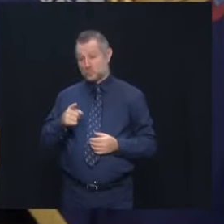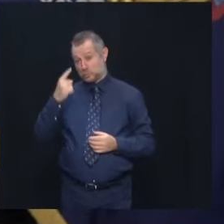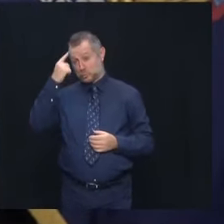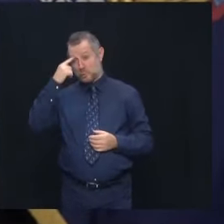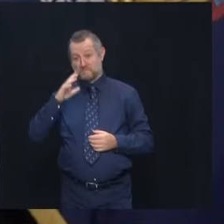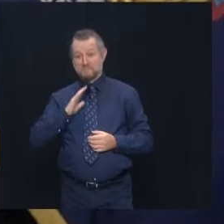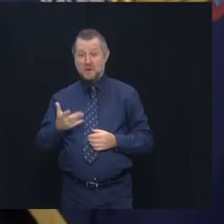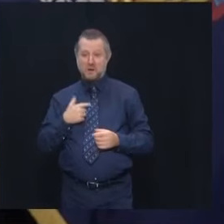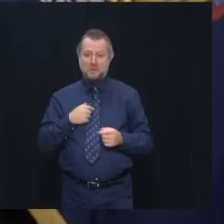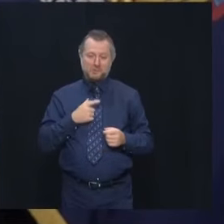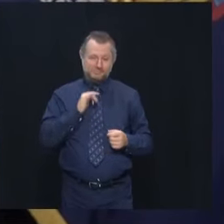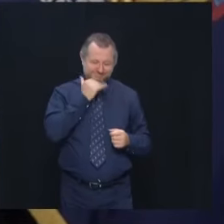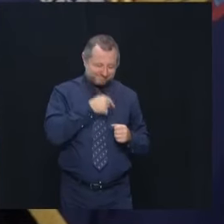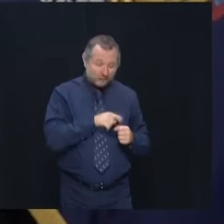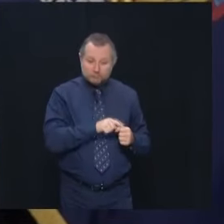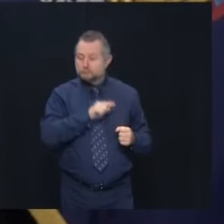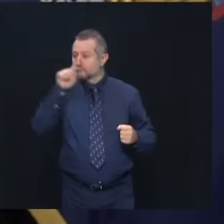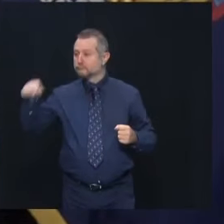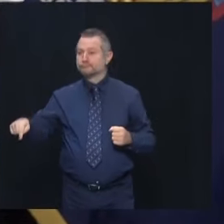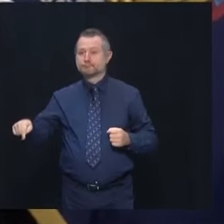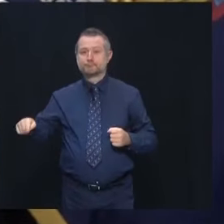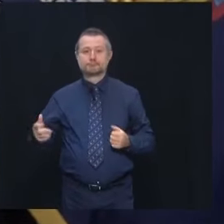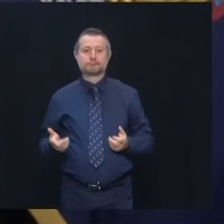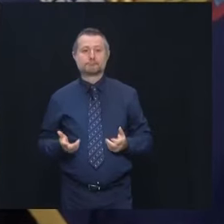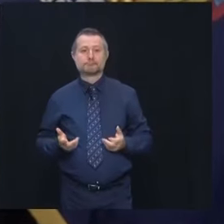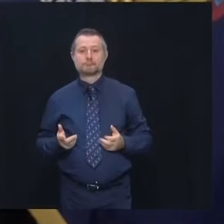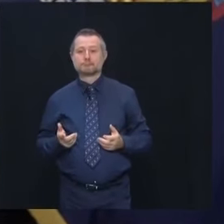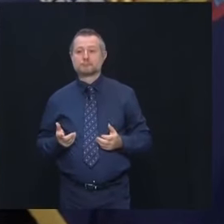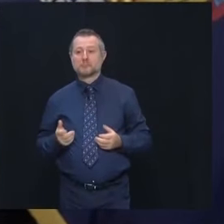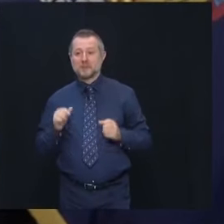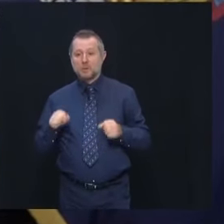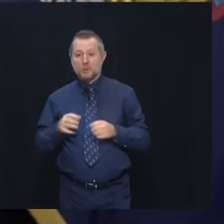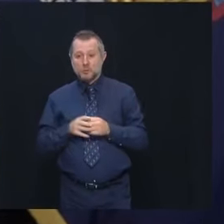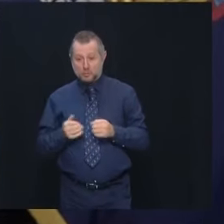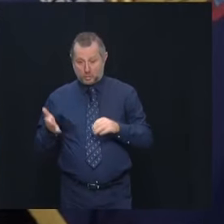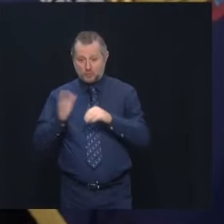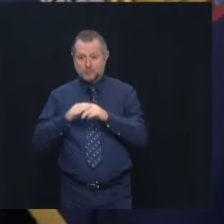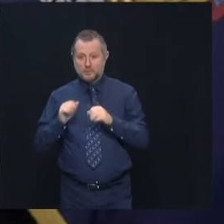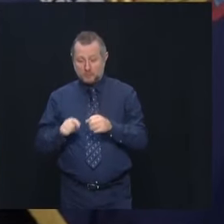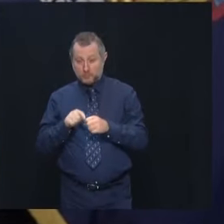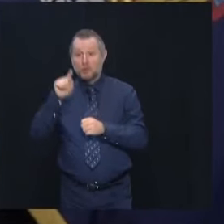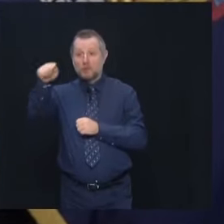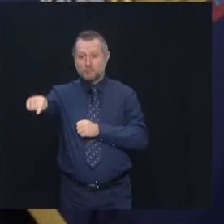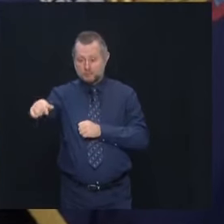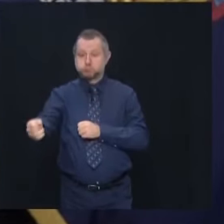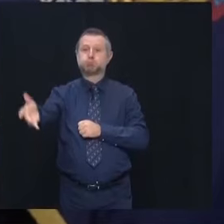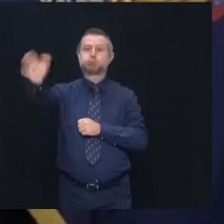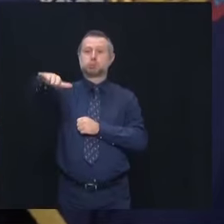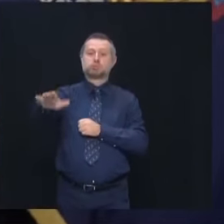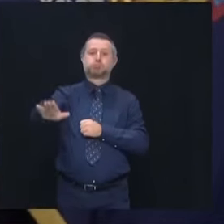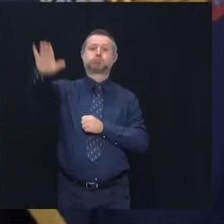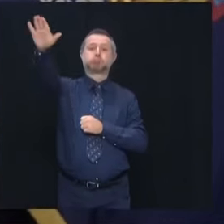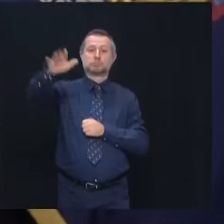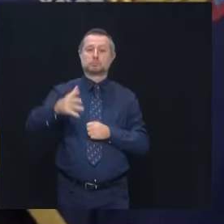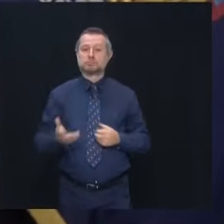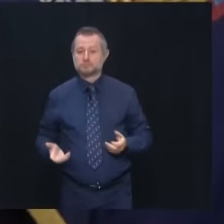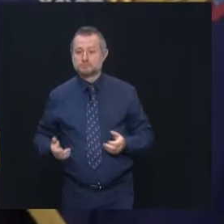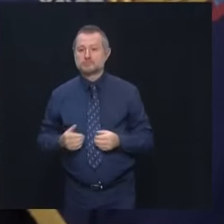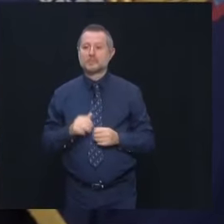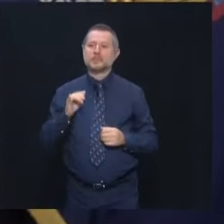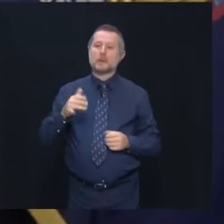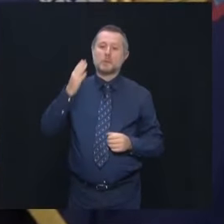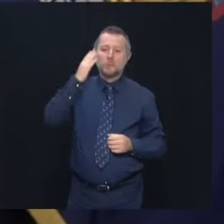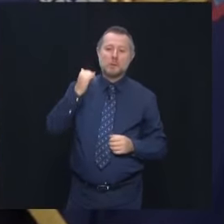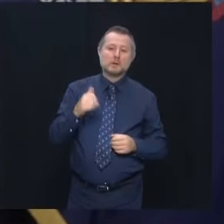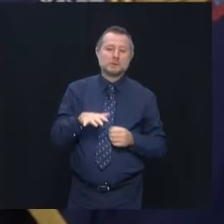their outdoor dining is closed and you can actually be spreading the virus. That's why the